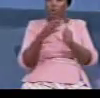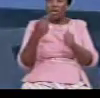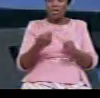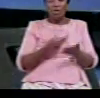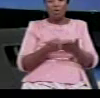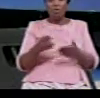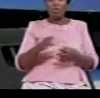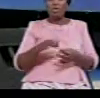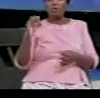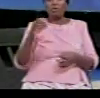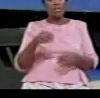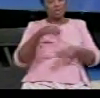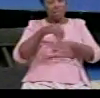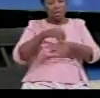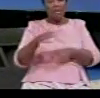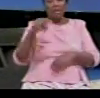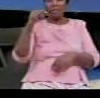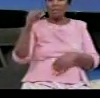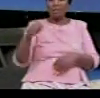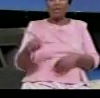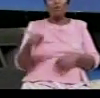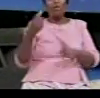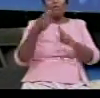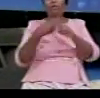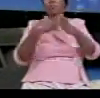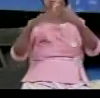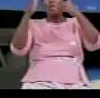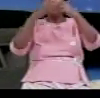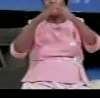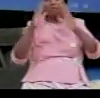Ghost sent down from heaven,